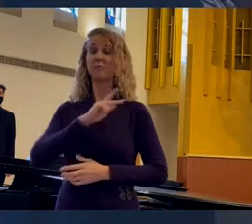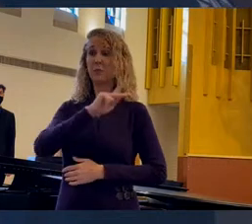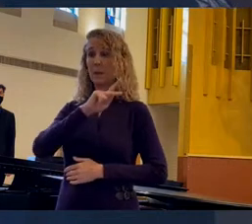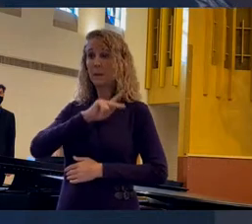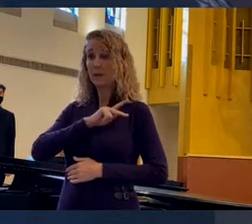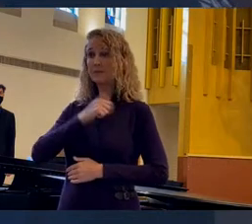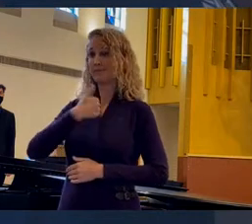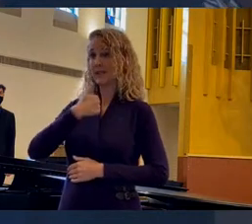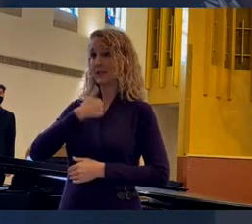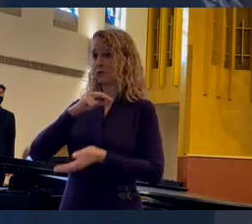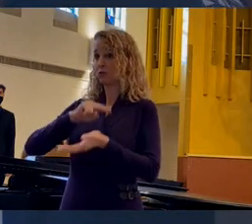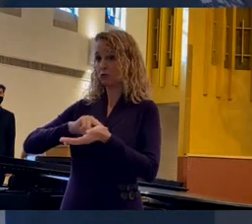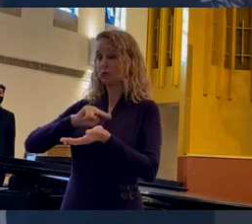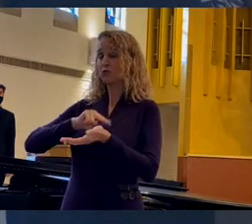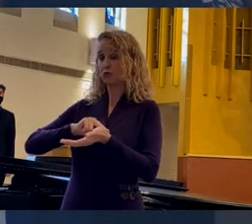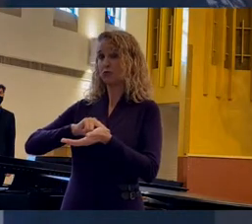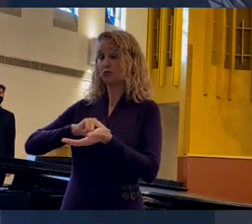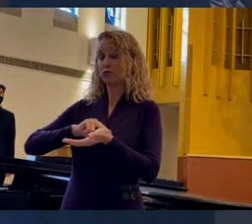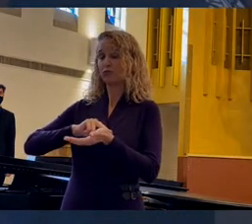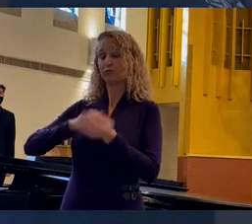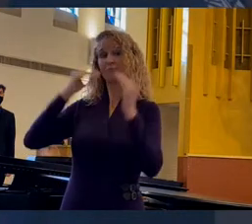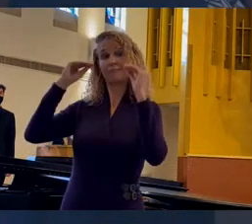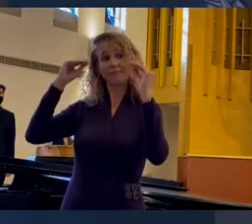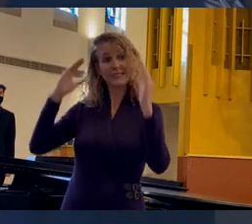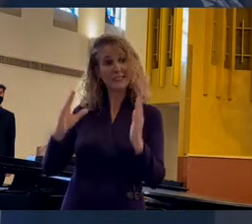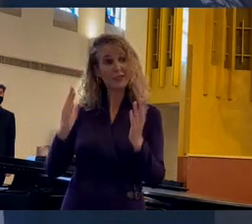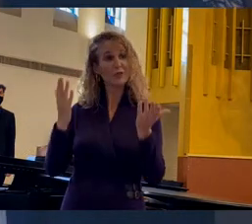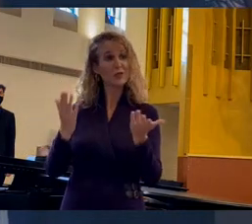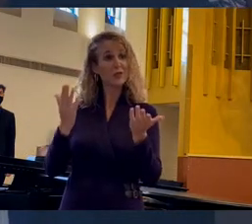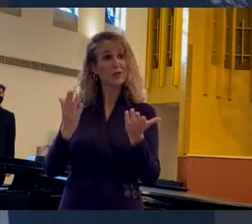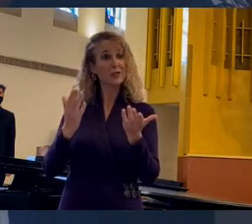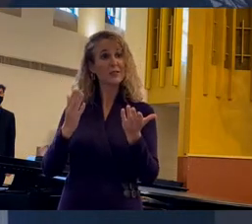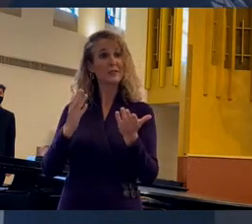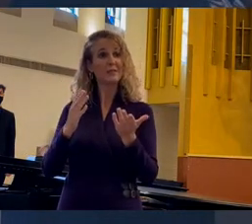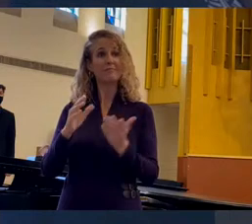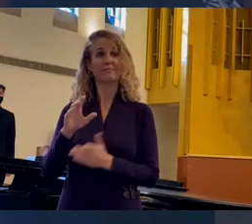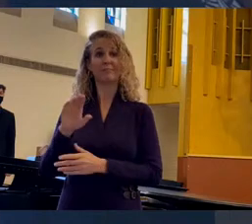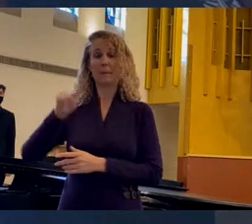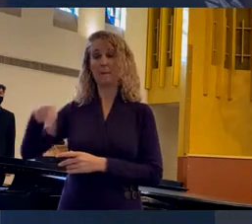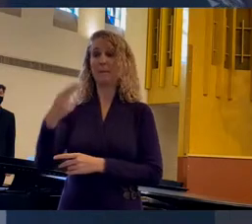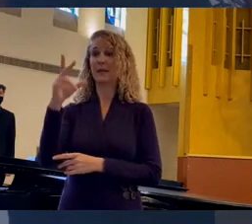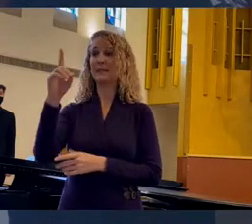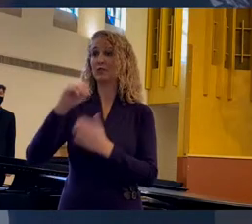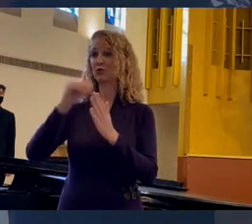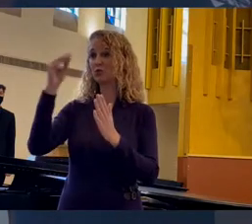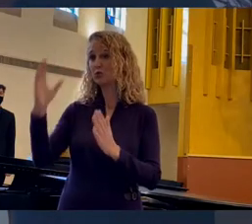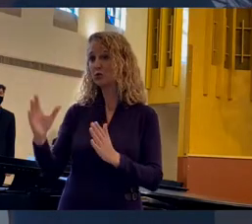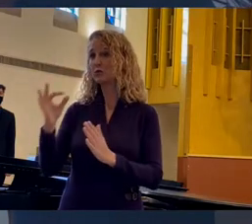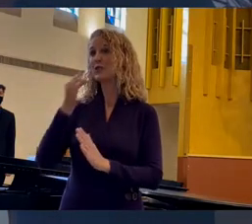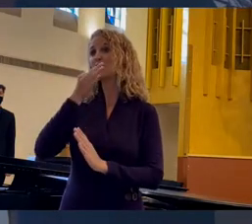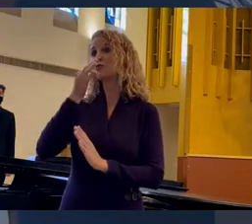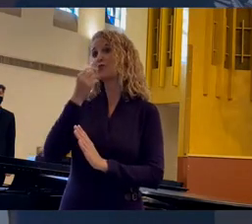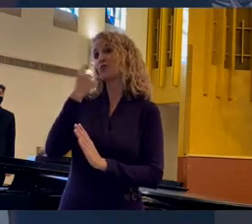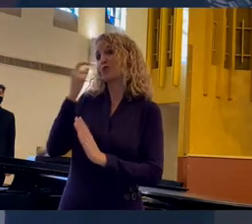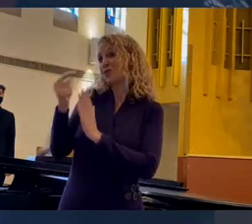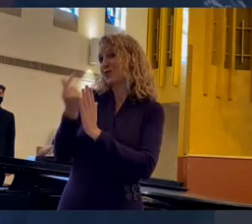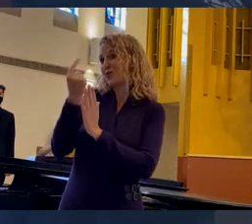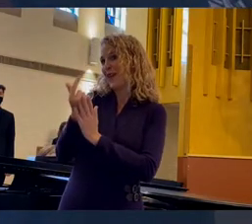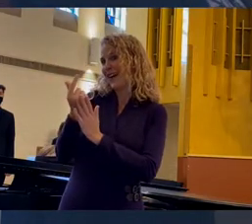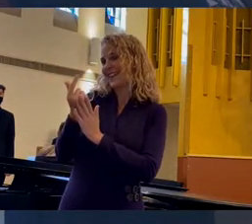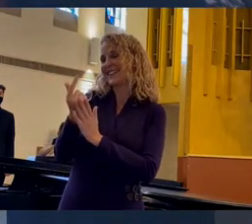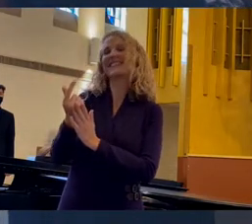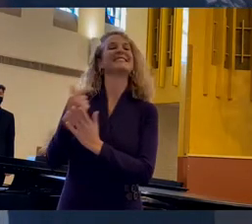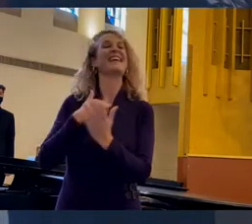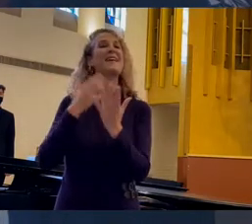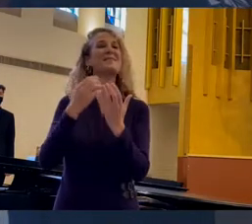Personally, as a nurse, a faculty member, a doctoral student, and soon to be alum,